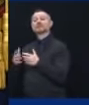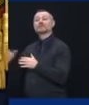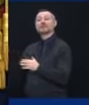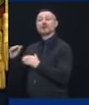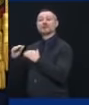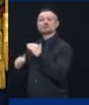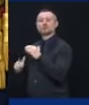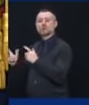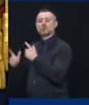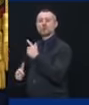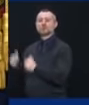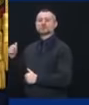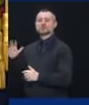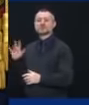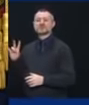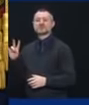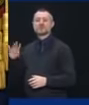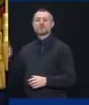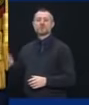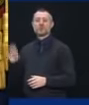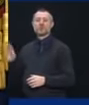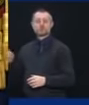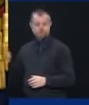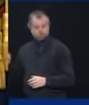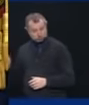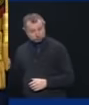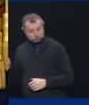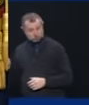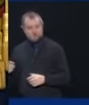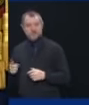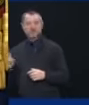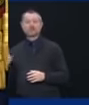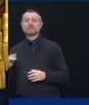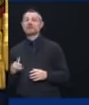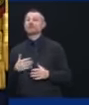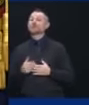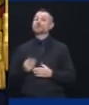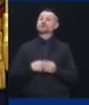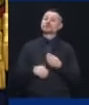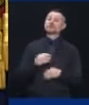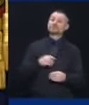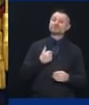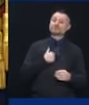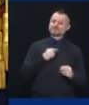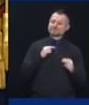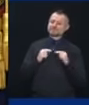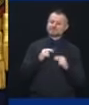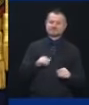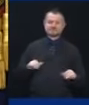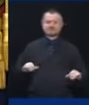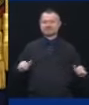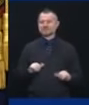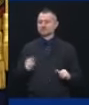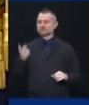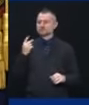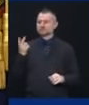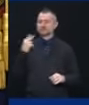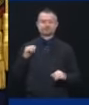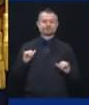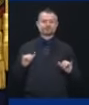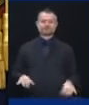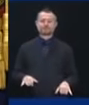The budget process and the budget negotiation is always the same. It's not really